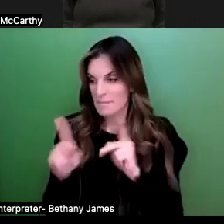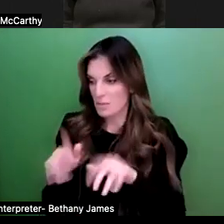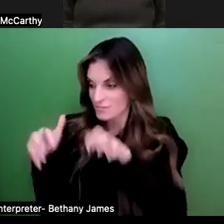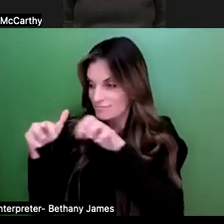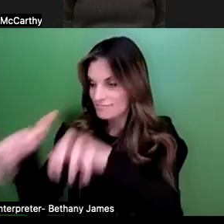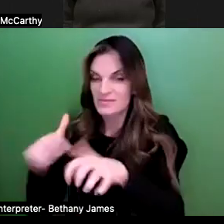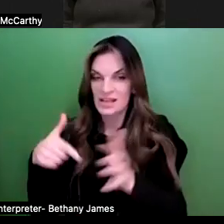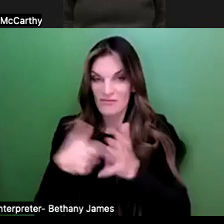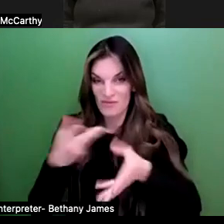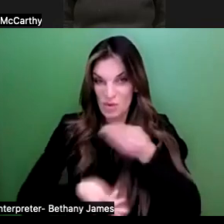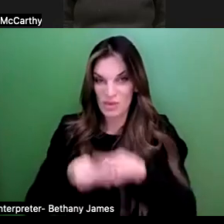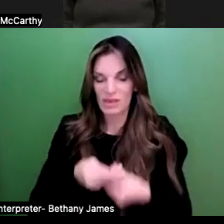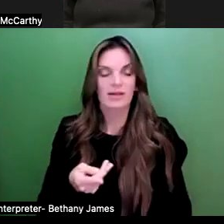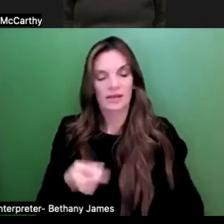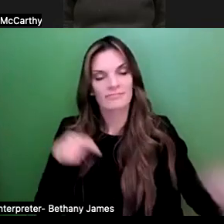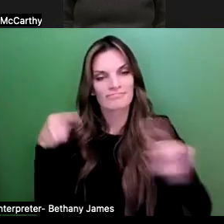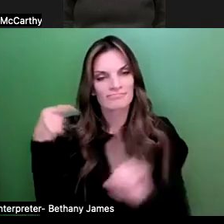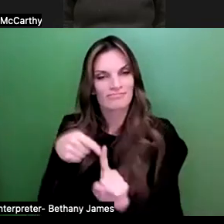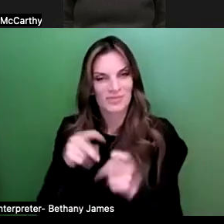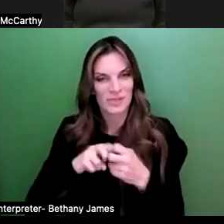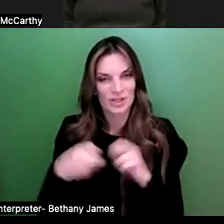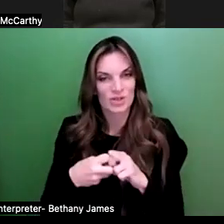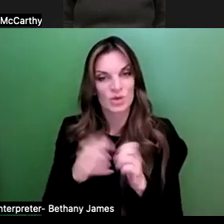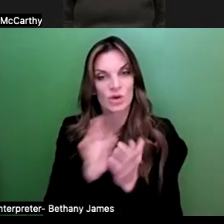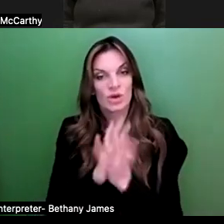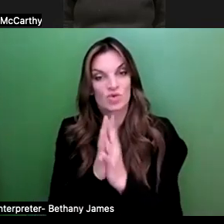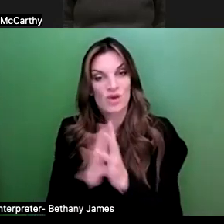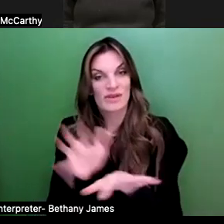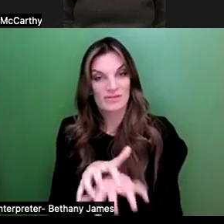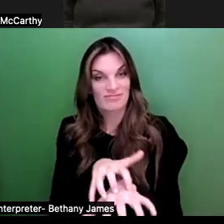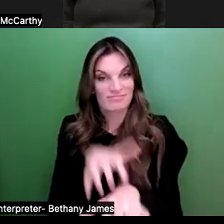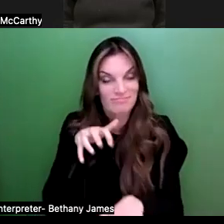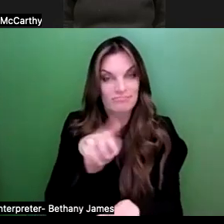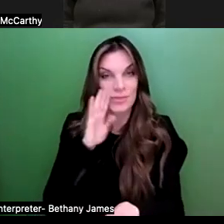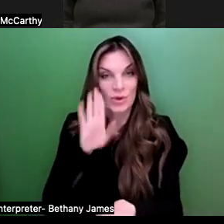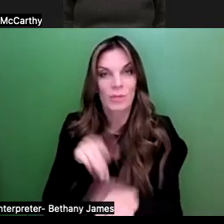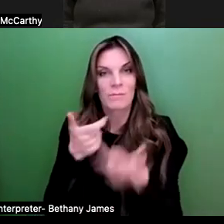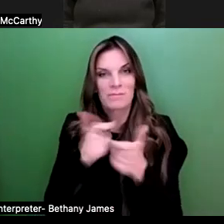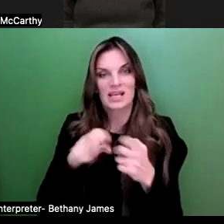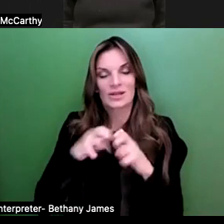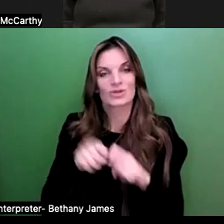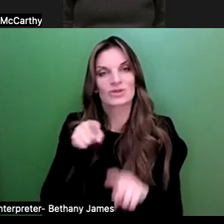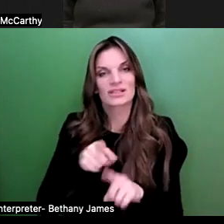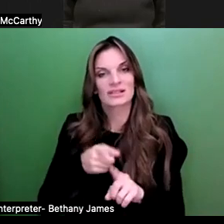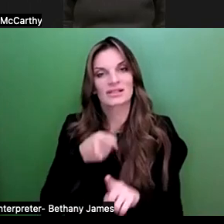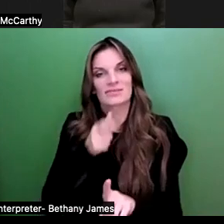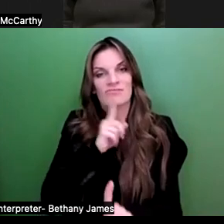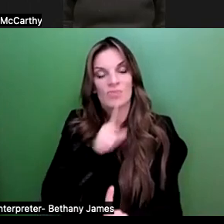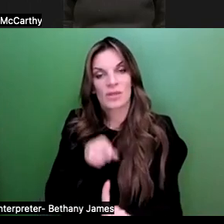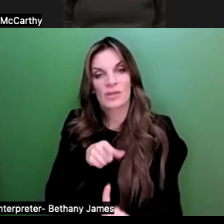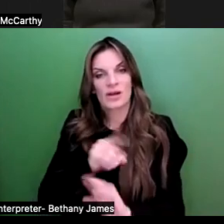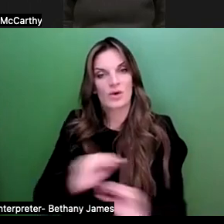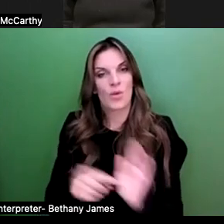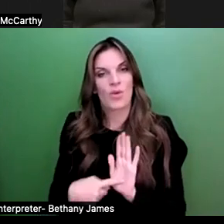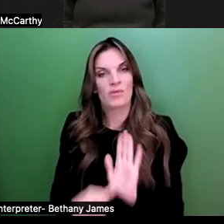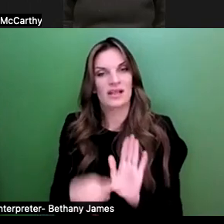affordability is an issue, traffic congestion. But I think the biggest issue is the non-representative board that I mentioned in my